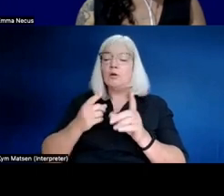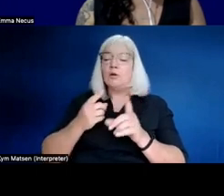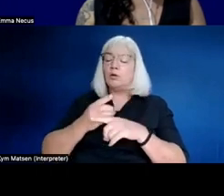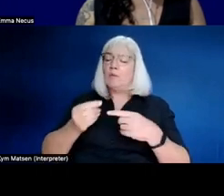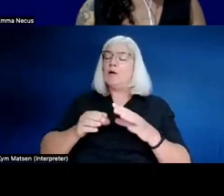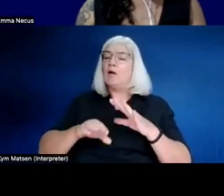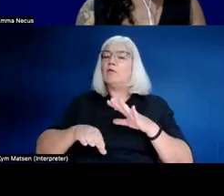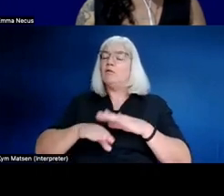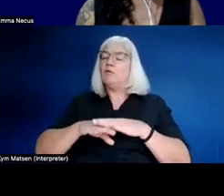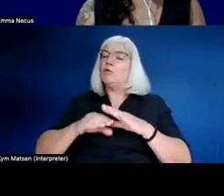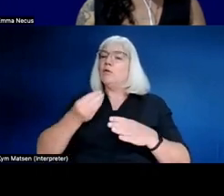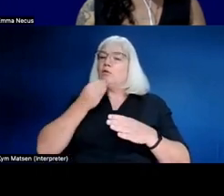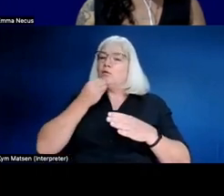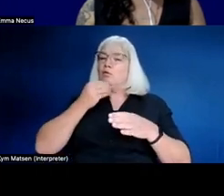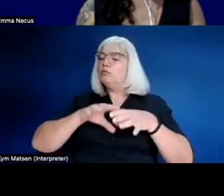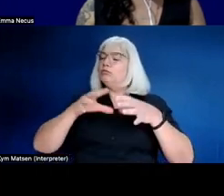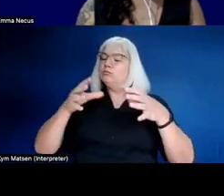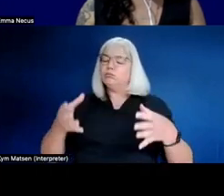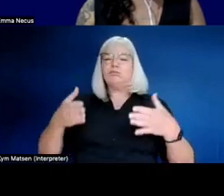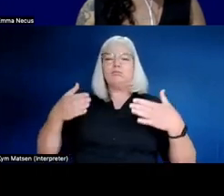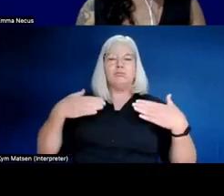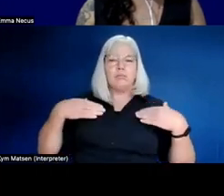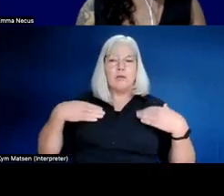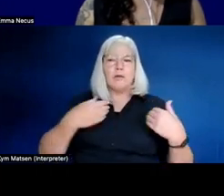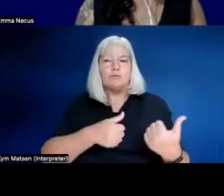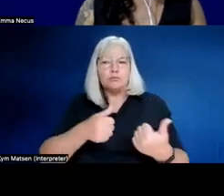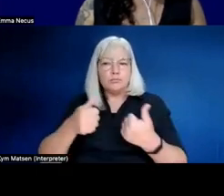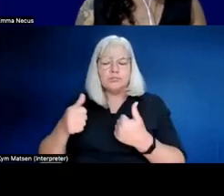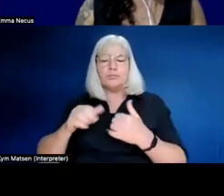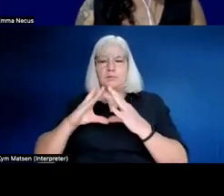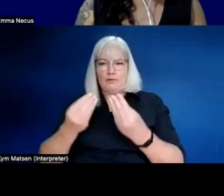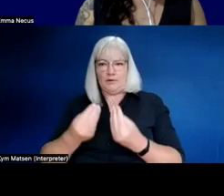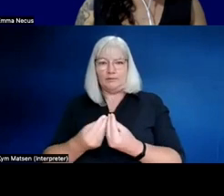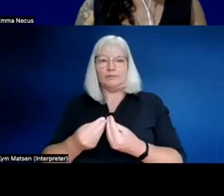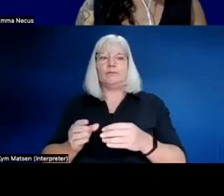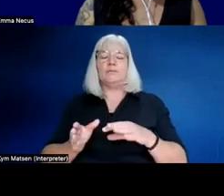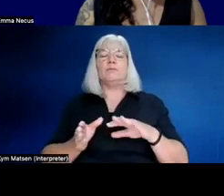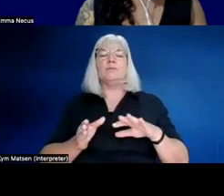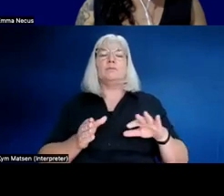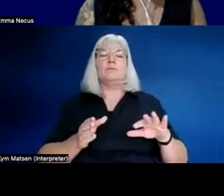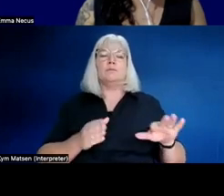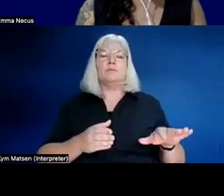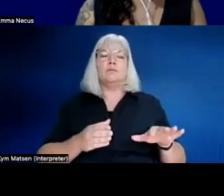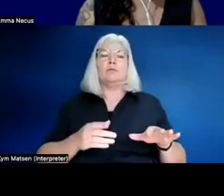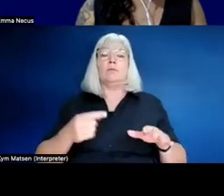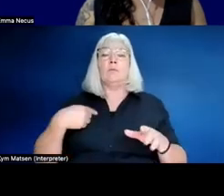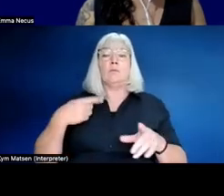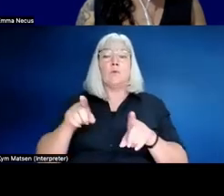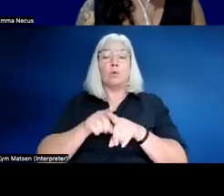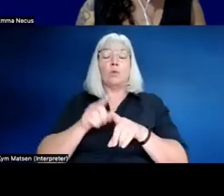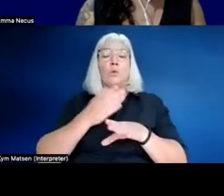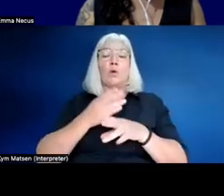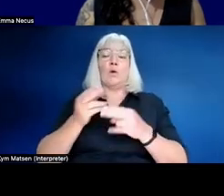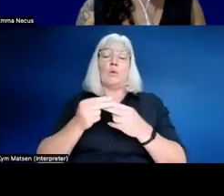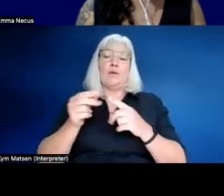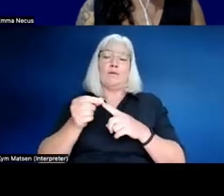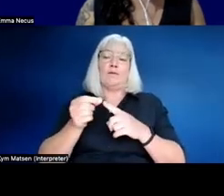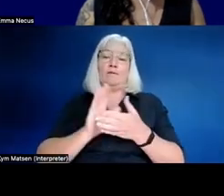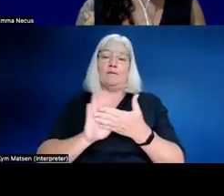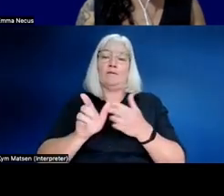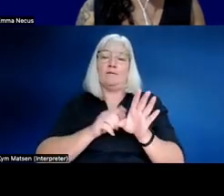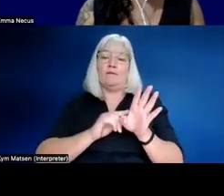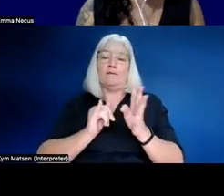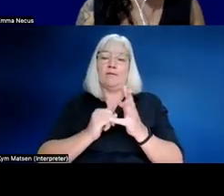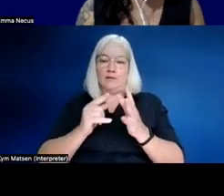I've just covered the occupational therapist side of things. We also work really closely with physiotherapy to